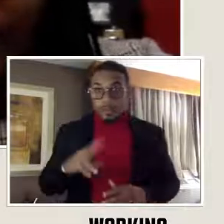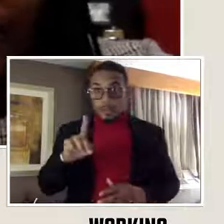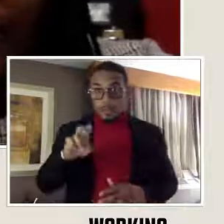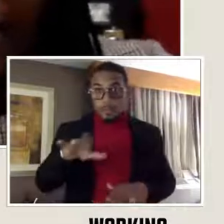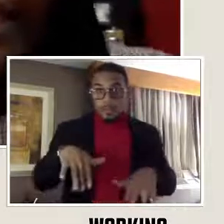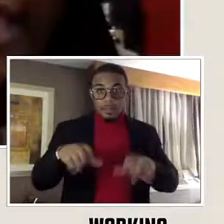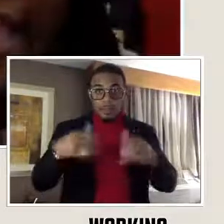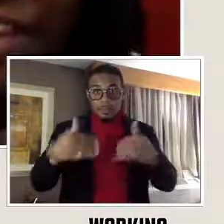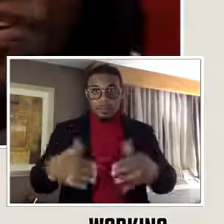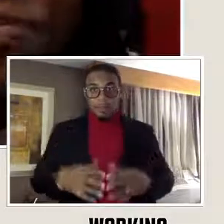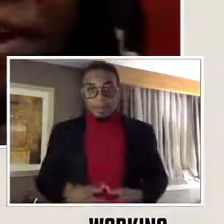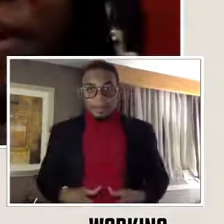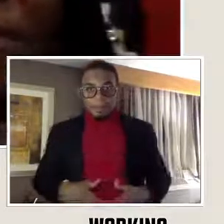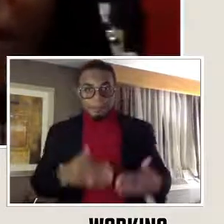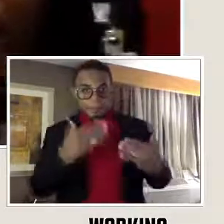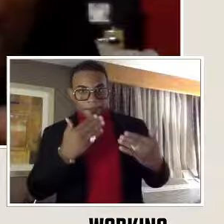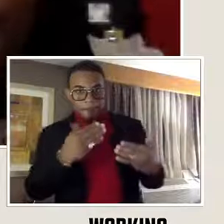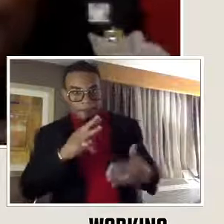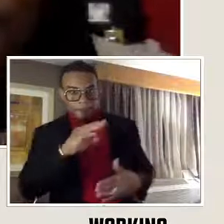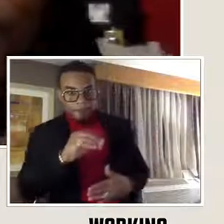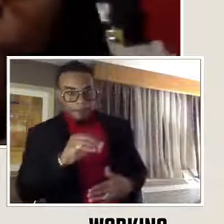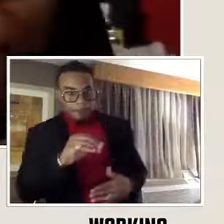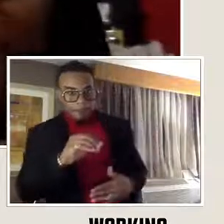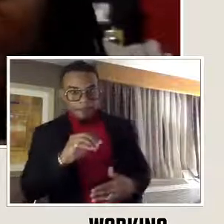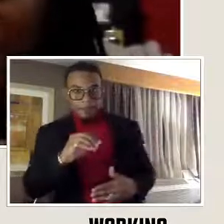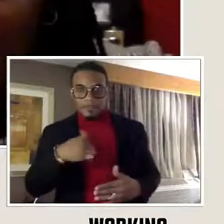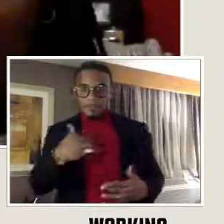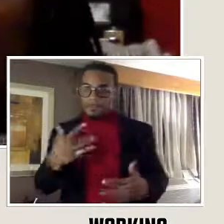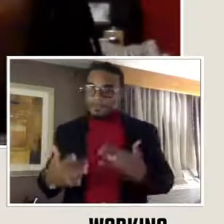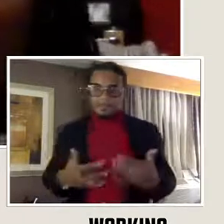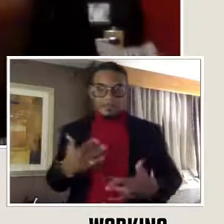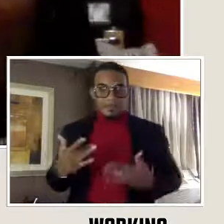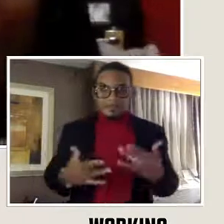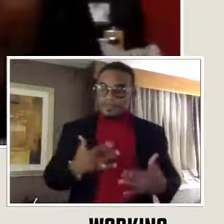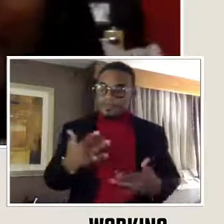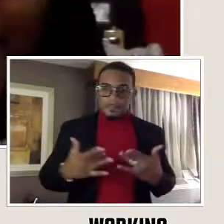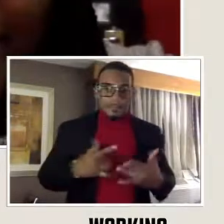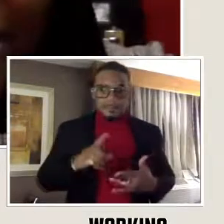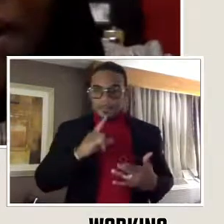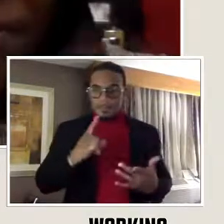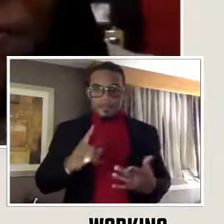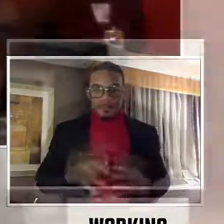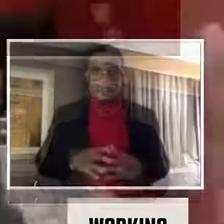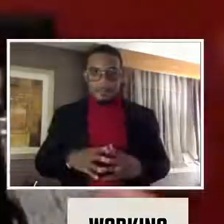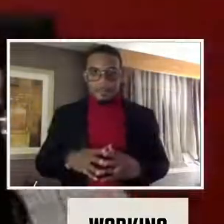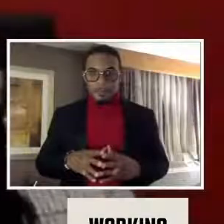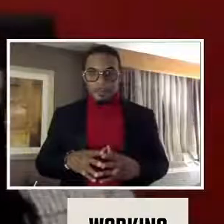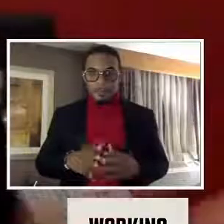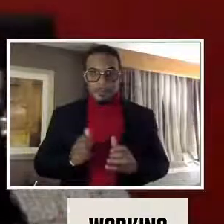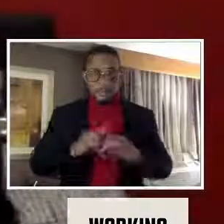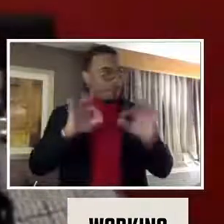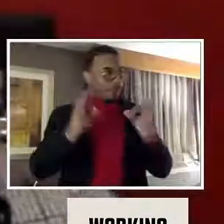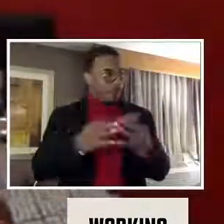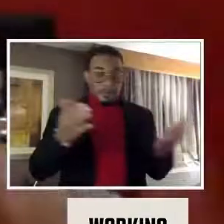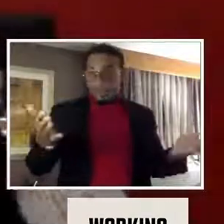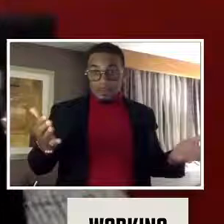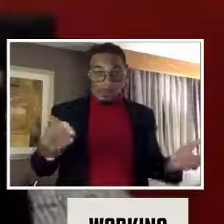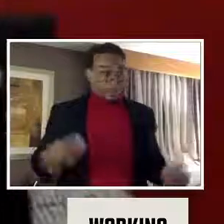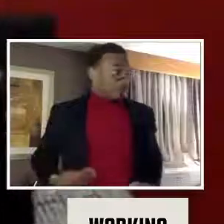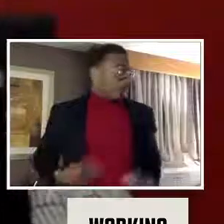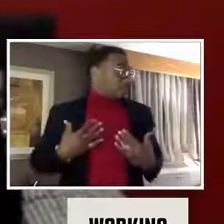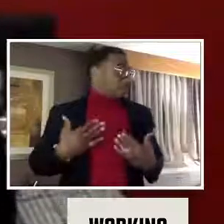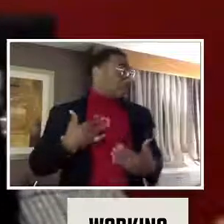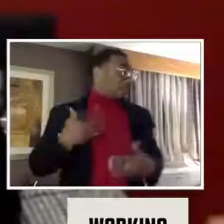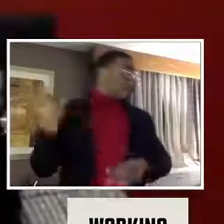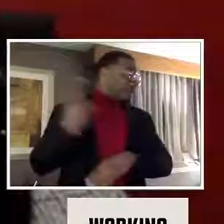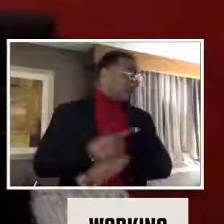it away. Thank you, Mo. I am so excited to be with family. This just enlightened